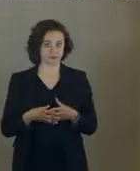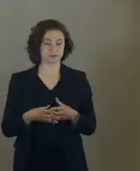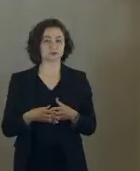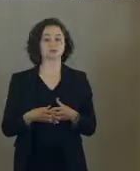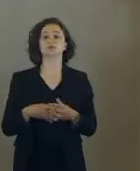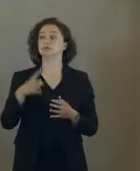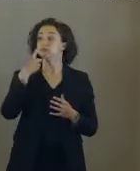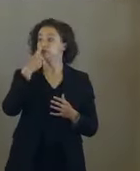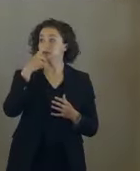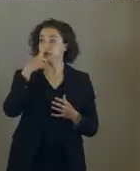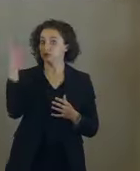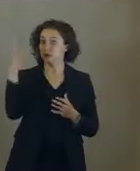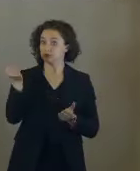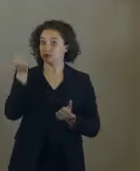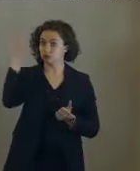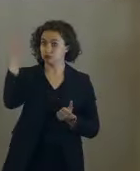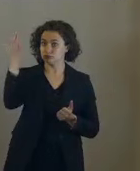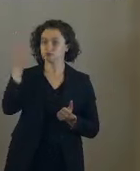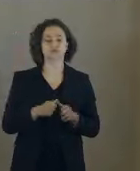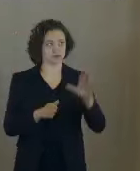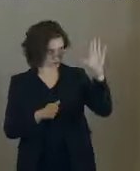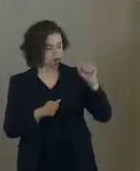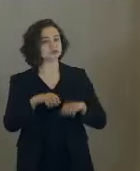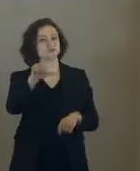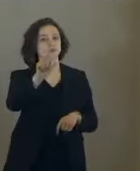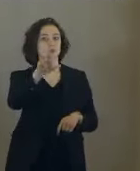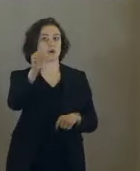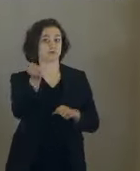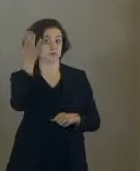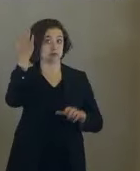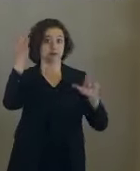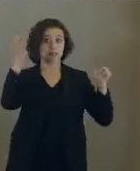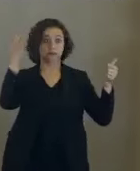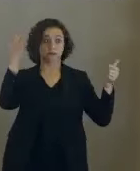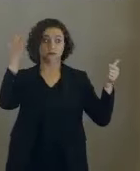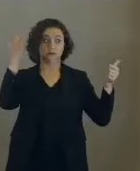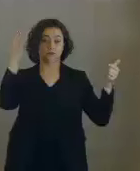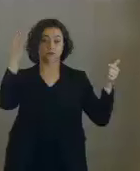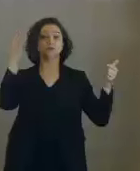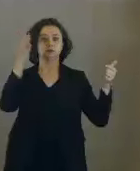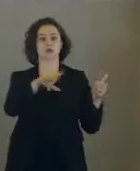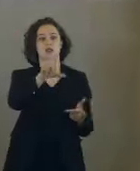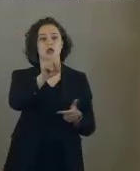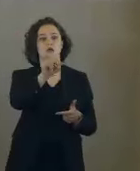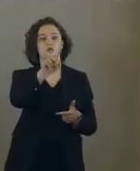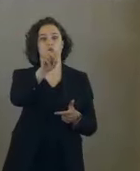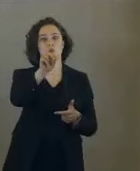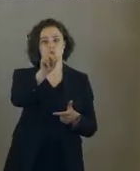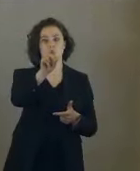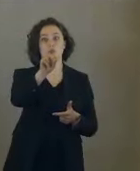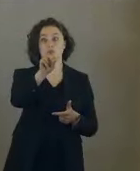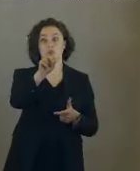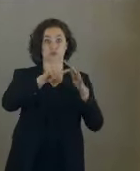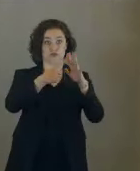So if I get a motion to reconvene. Chair. Secretary Lara, seconded by Support. Vice Chair Londo to reconvene. All